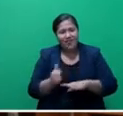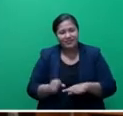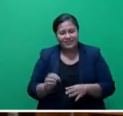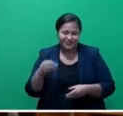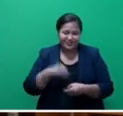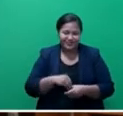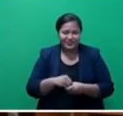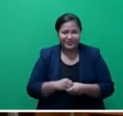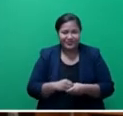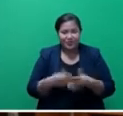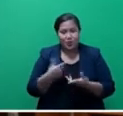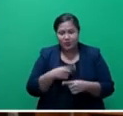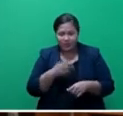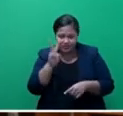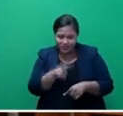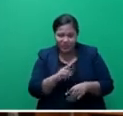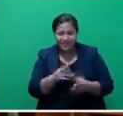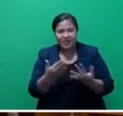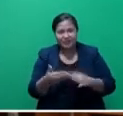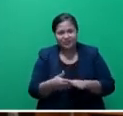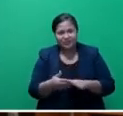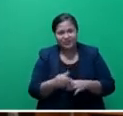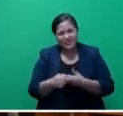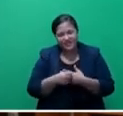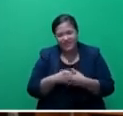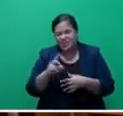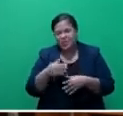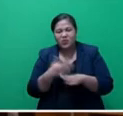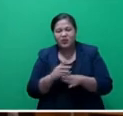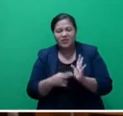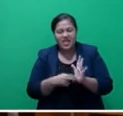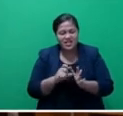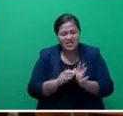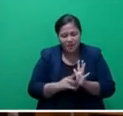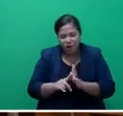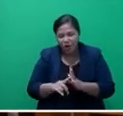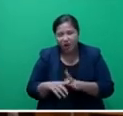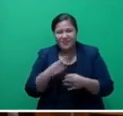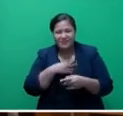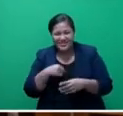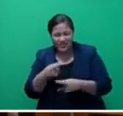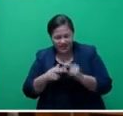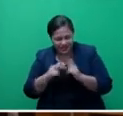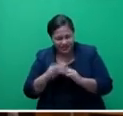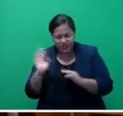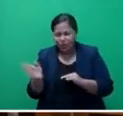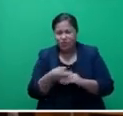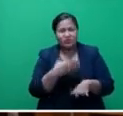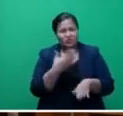safety. It's not just one ministry. It's to do with NDMO, it's to do with the Ministry of Infrastructure. All of those, we do look